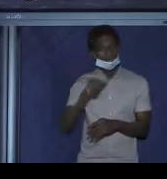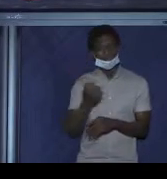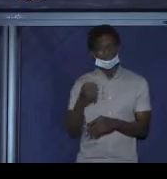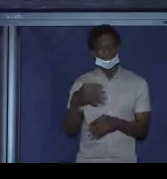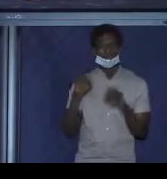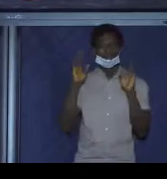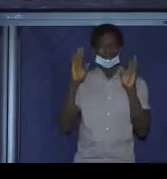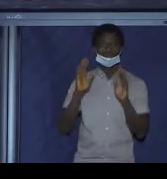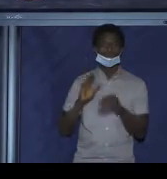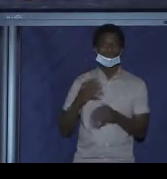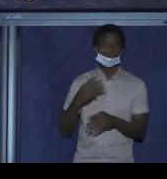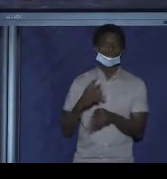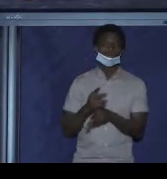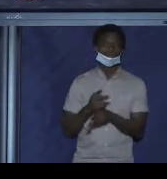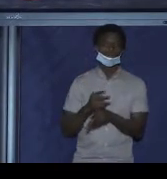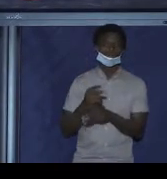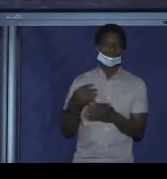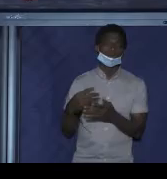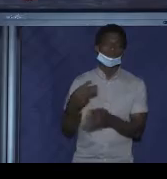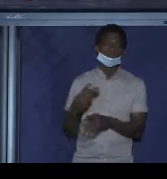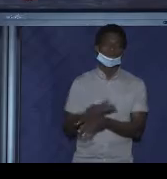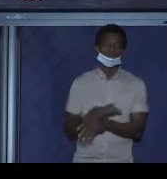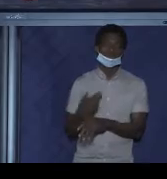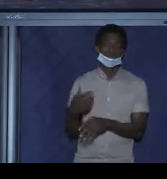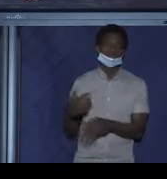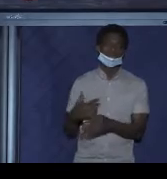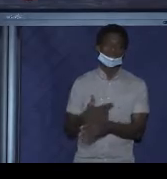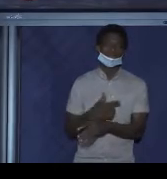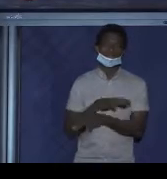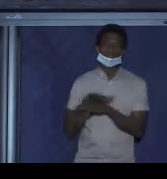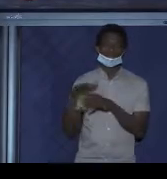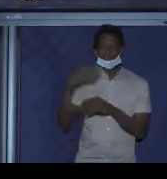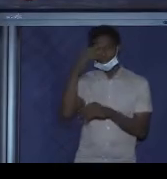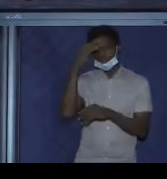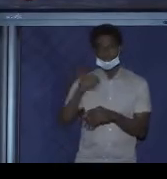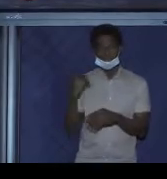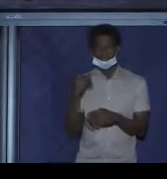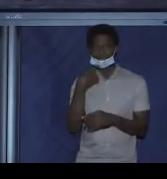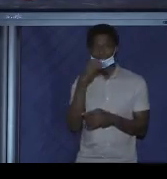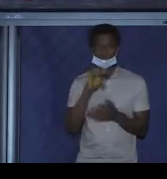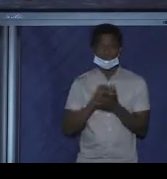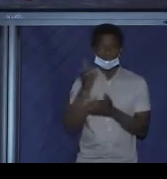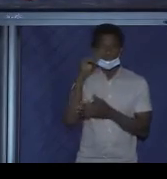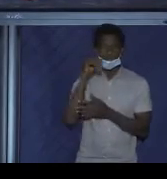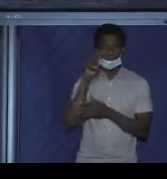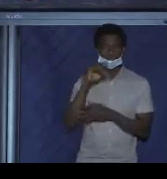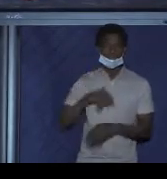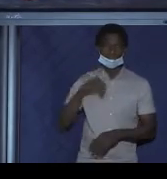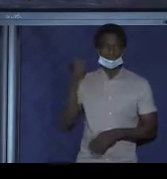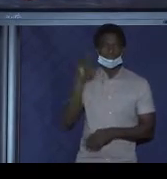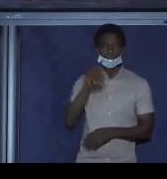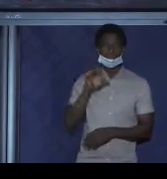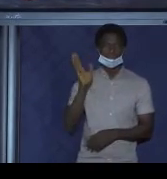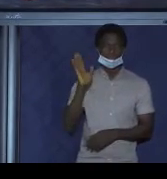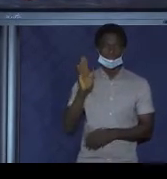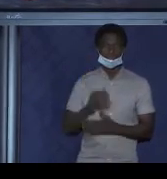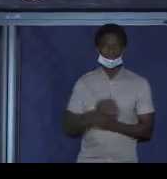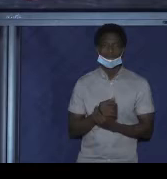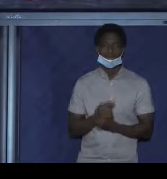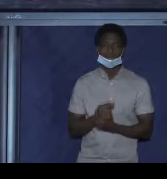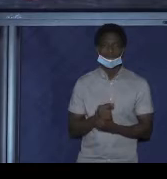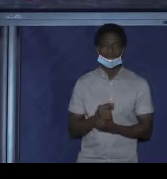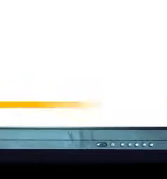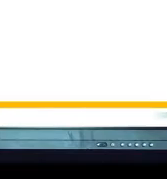another wonderfully packaged mathematics lesson. But don't forget, I will always tell you that Auntie Fumi is proud of you.